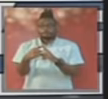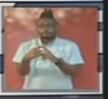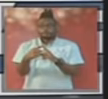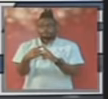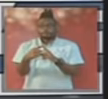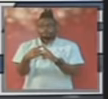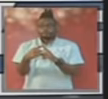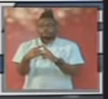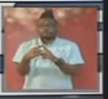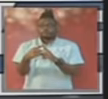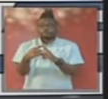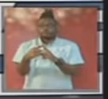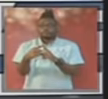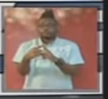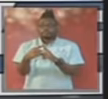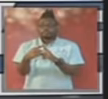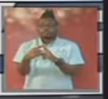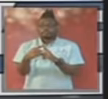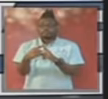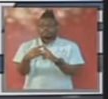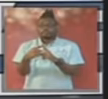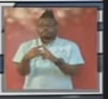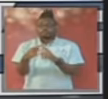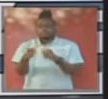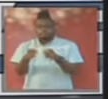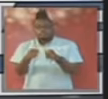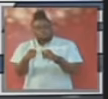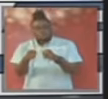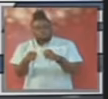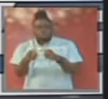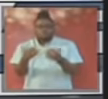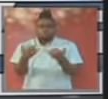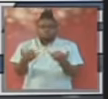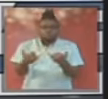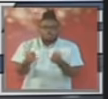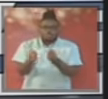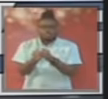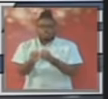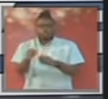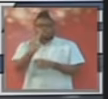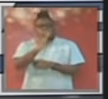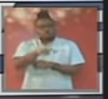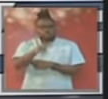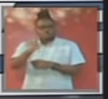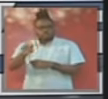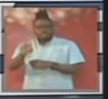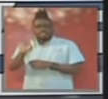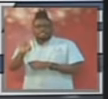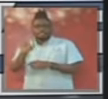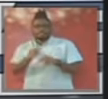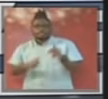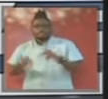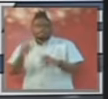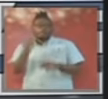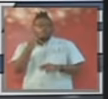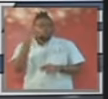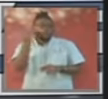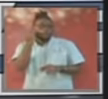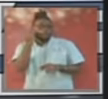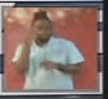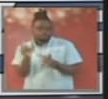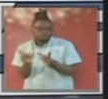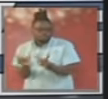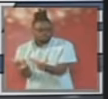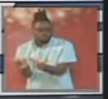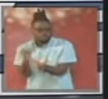it is being managed, that we are managing under the system, with 228 persons in home isolation. The parallel